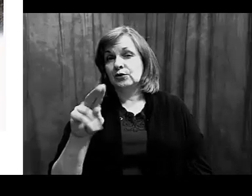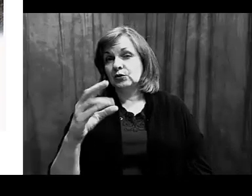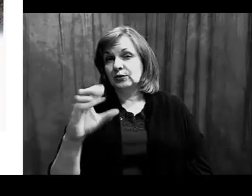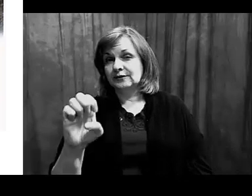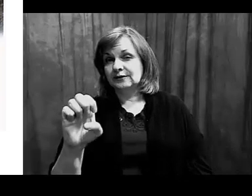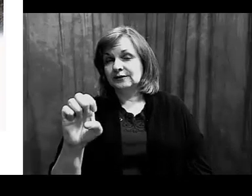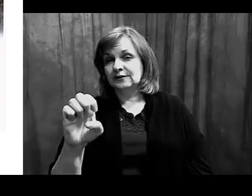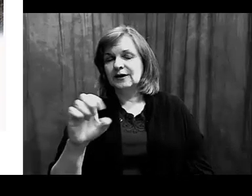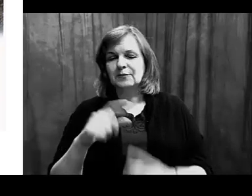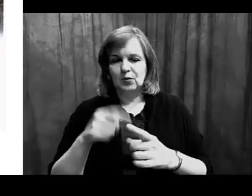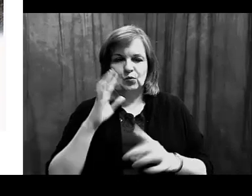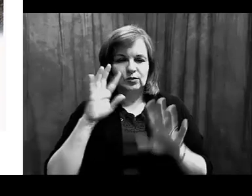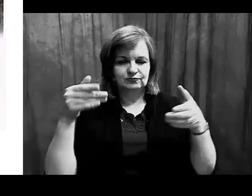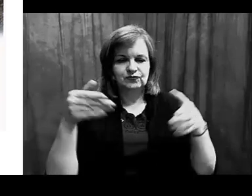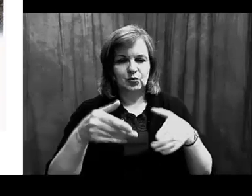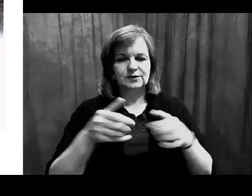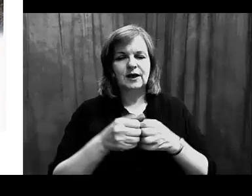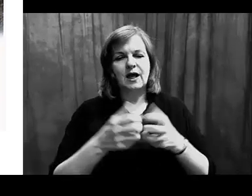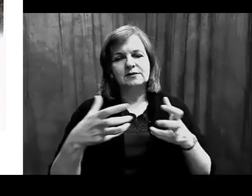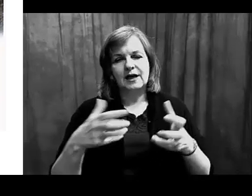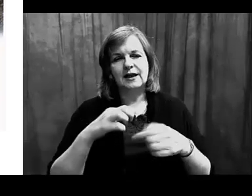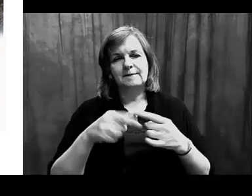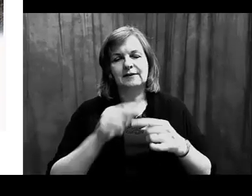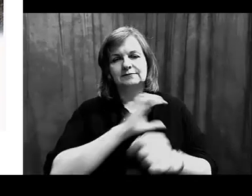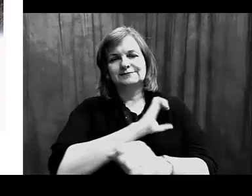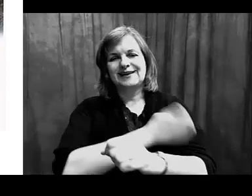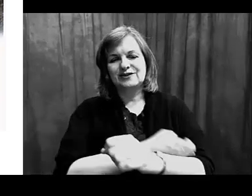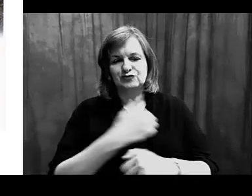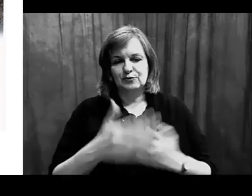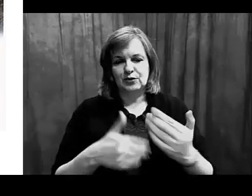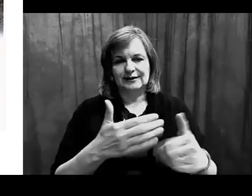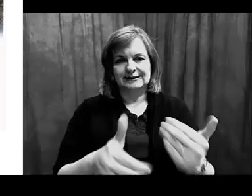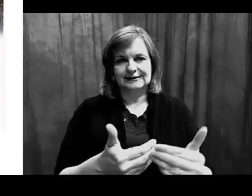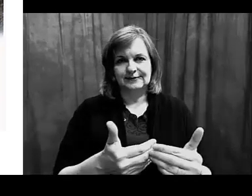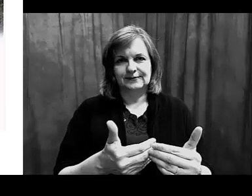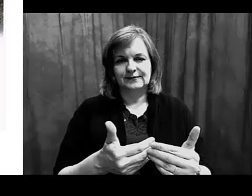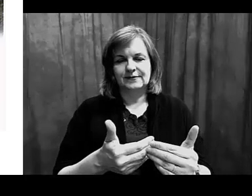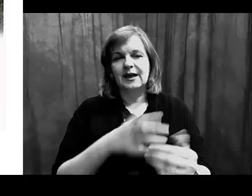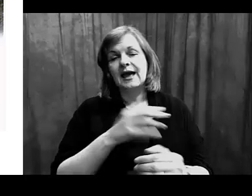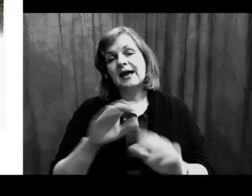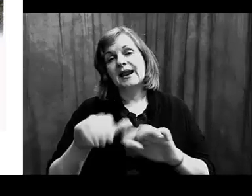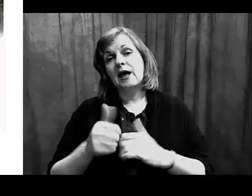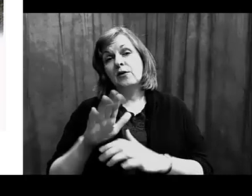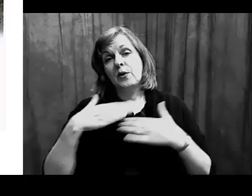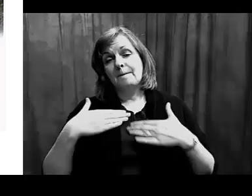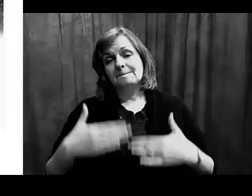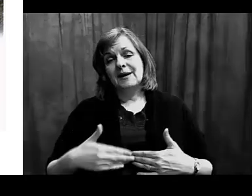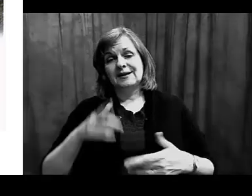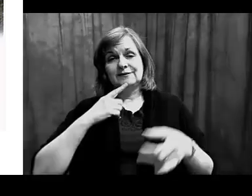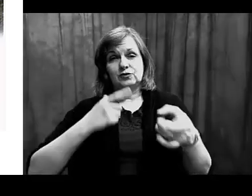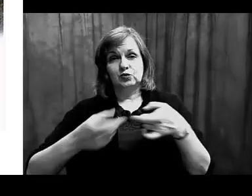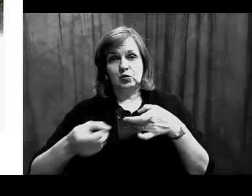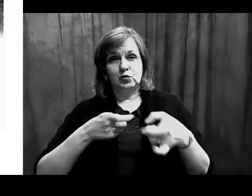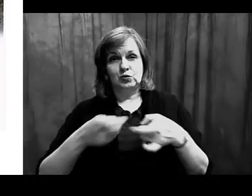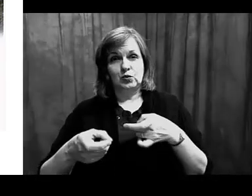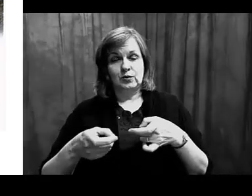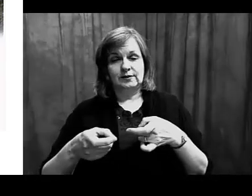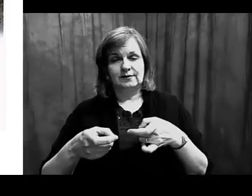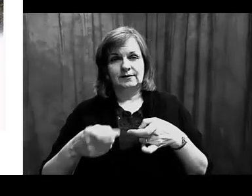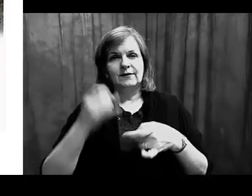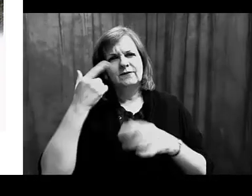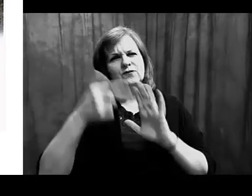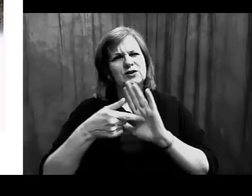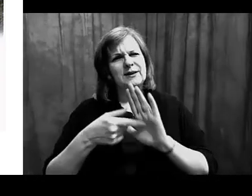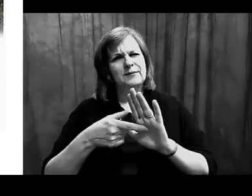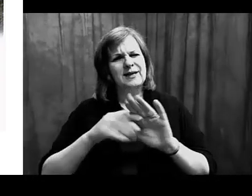energy processing we'll spend a lot of time on. We'll look a lot at how you regulate your system. So how do